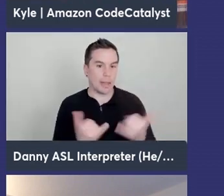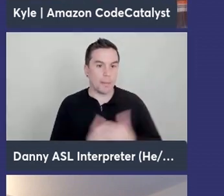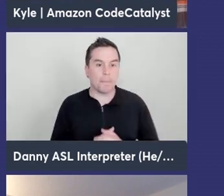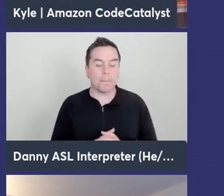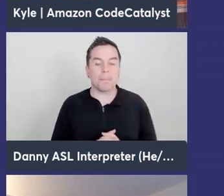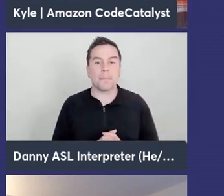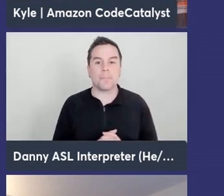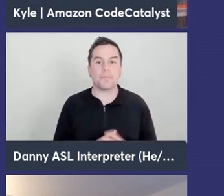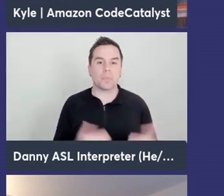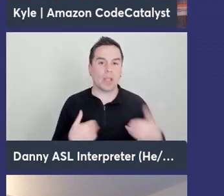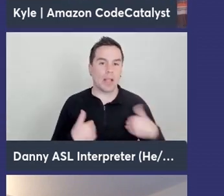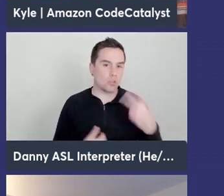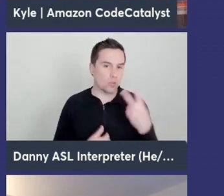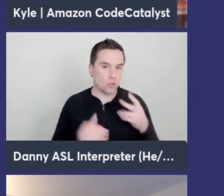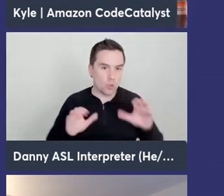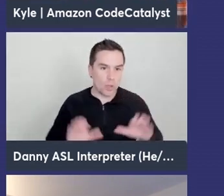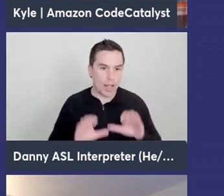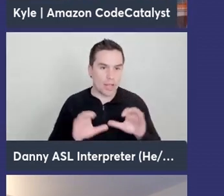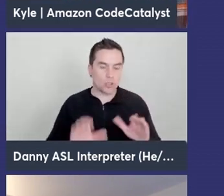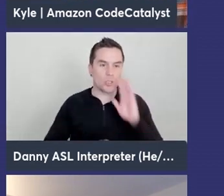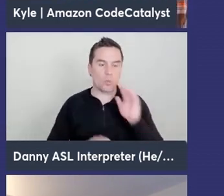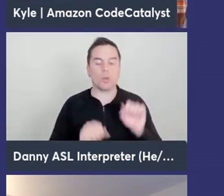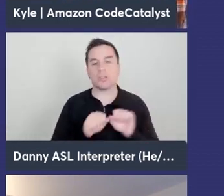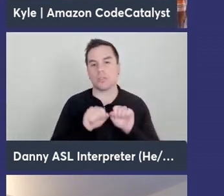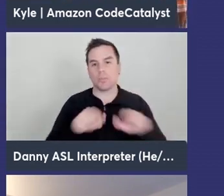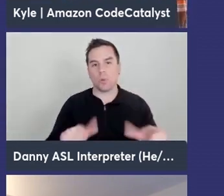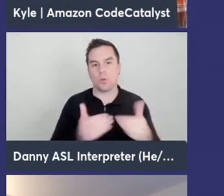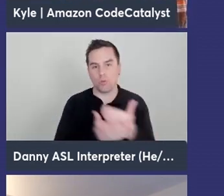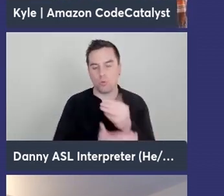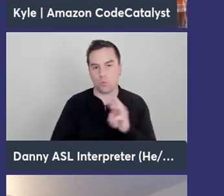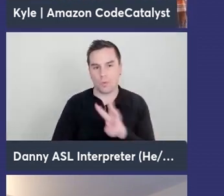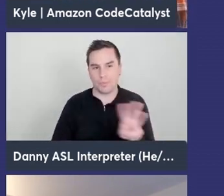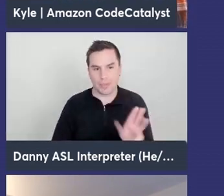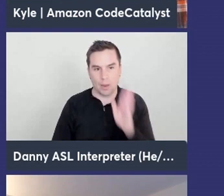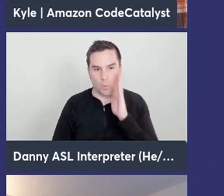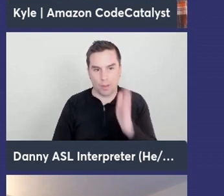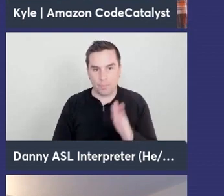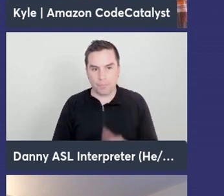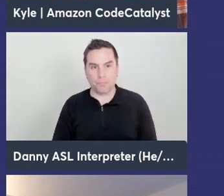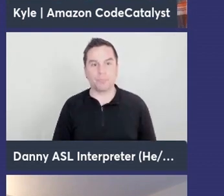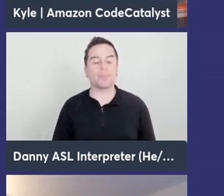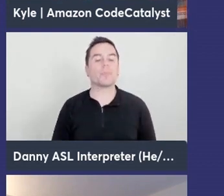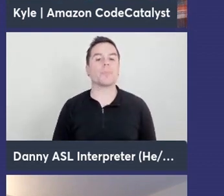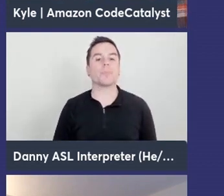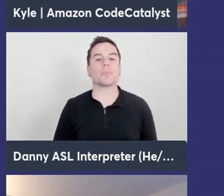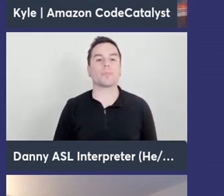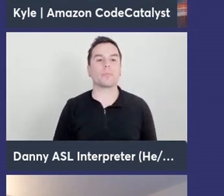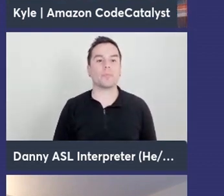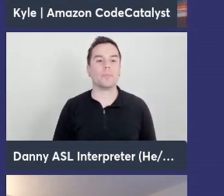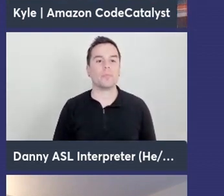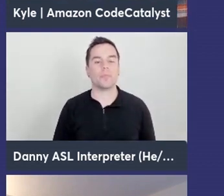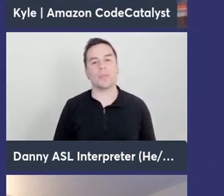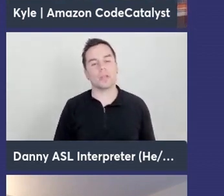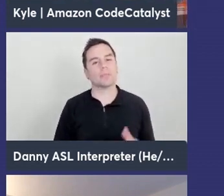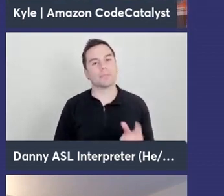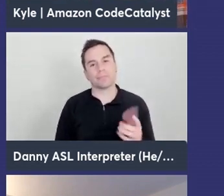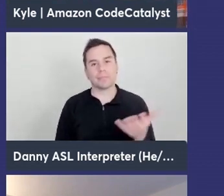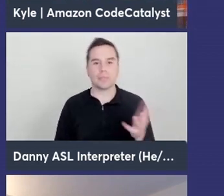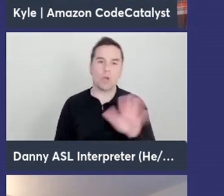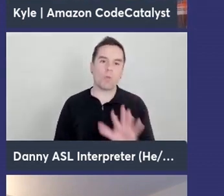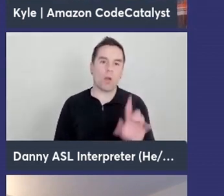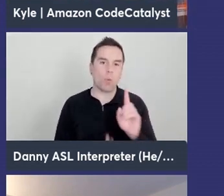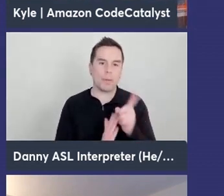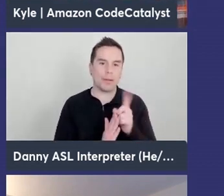got the two actions, and it's ultimately going to deploy this new website. I didn't hang around for this. It takes a minute or two to do it. But what I wanted to